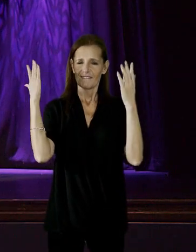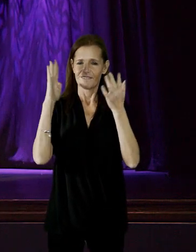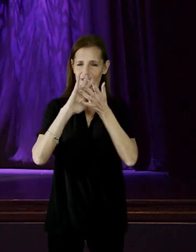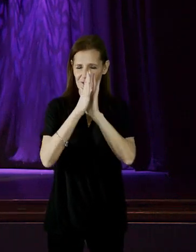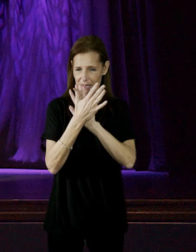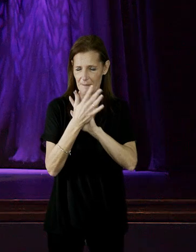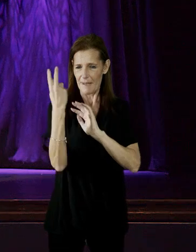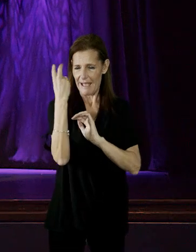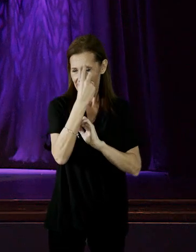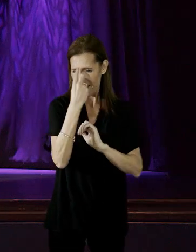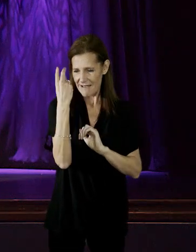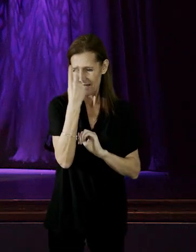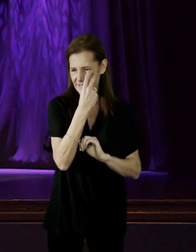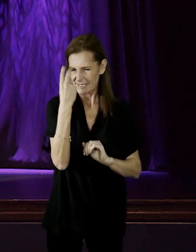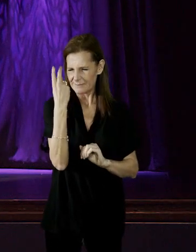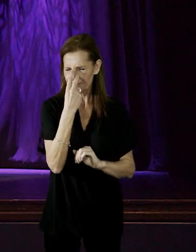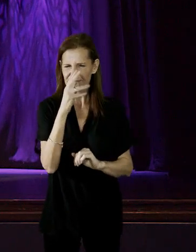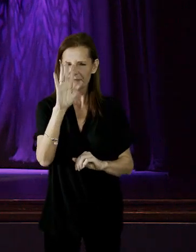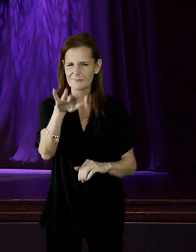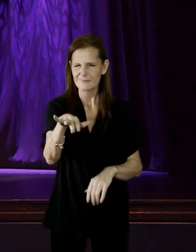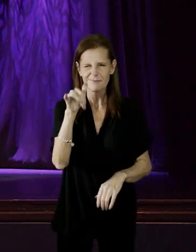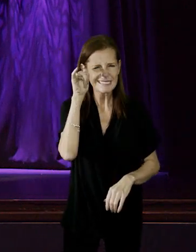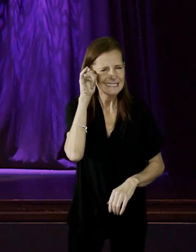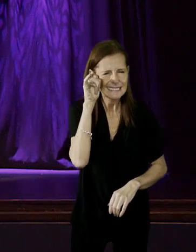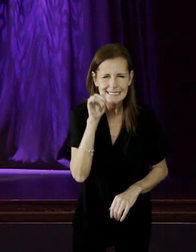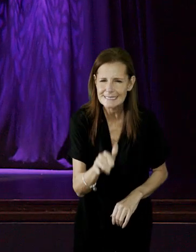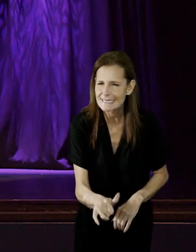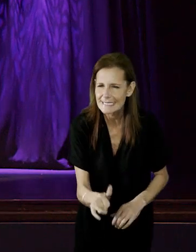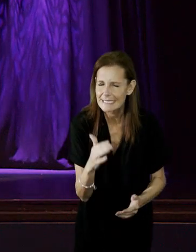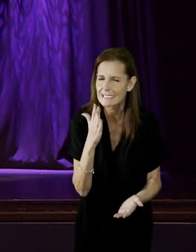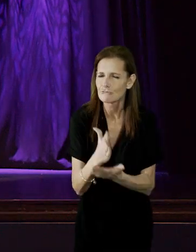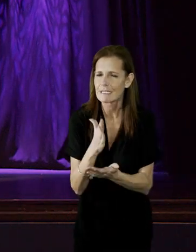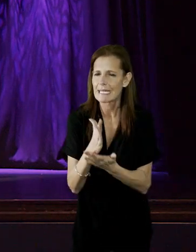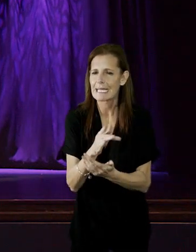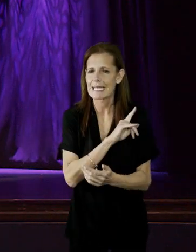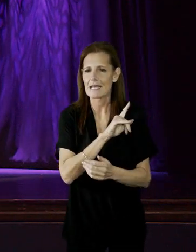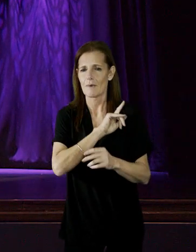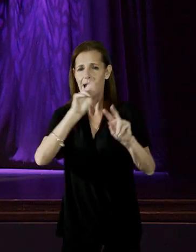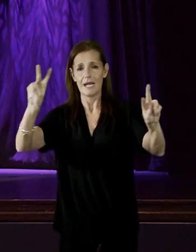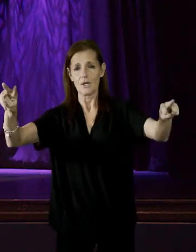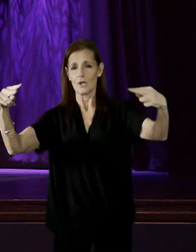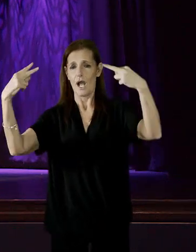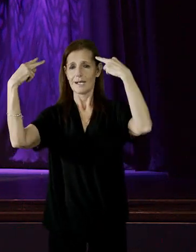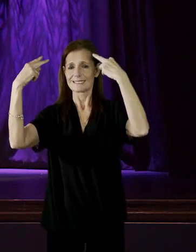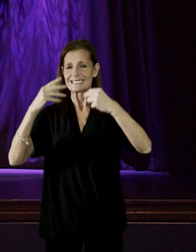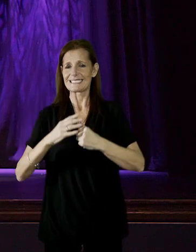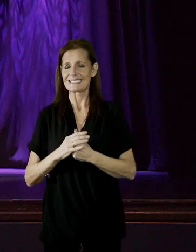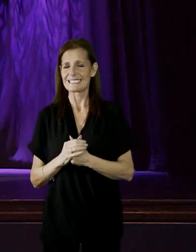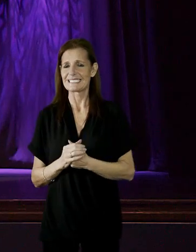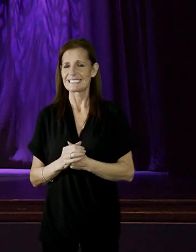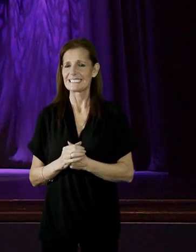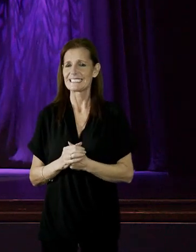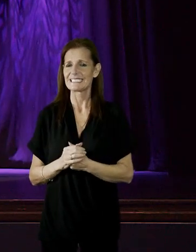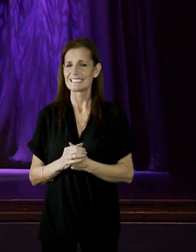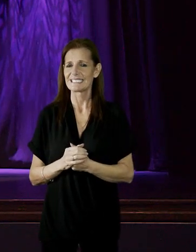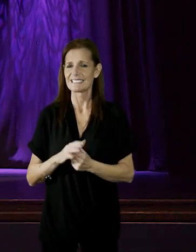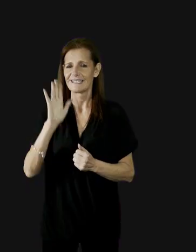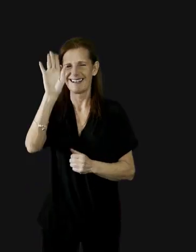the sneakiest of the disabilities. It really is, because you can't see it. It's ironic.